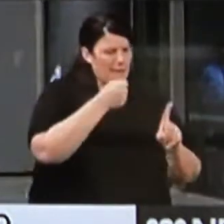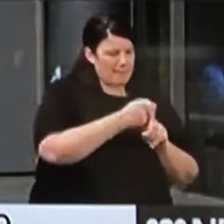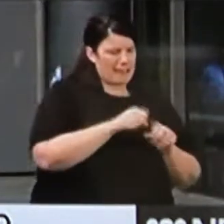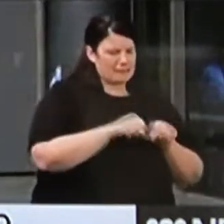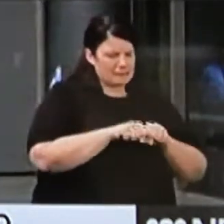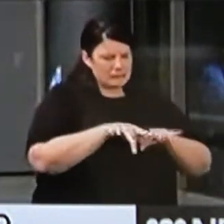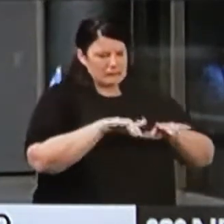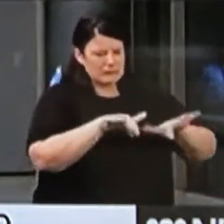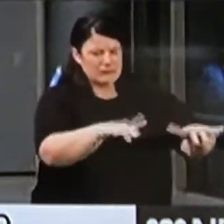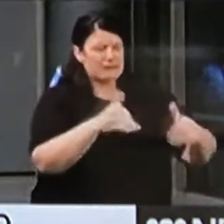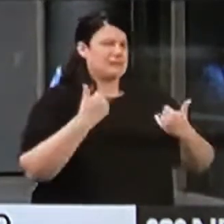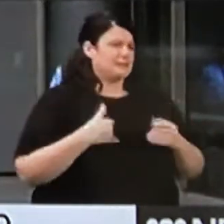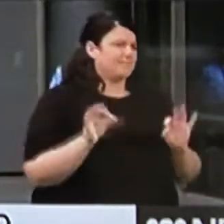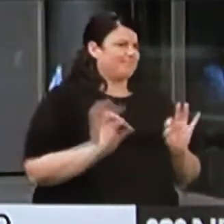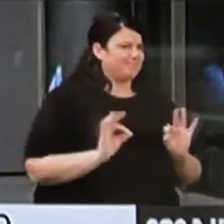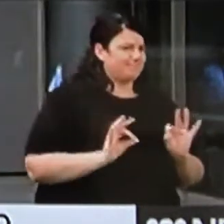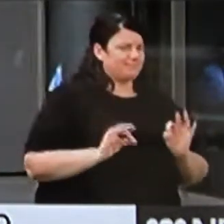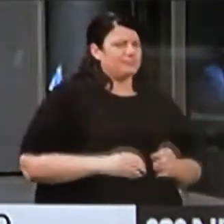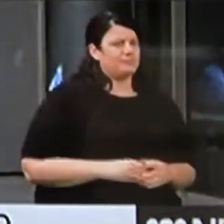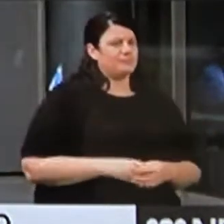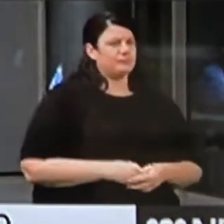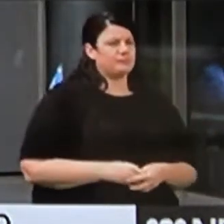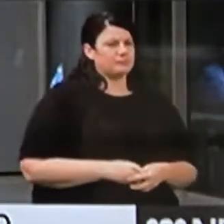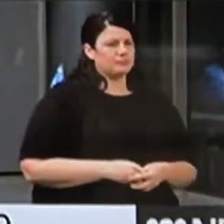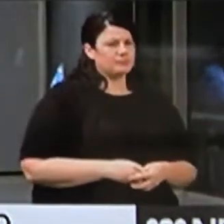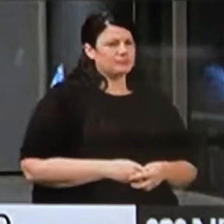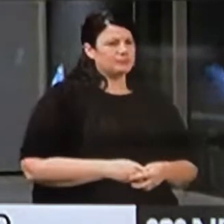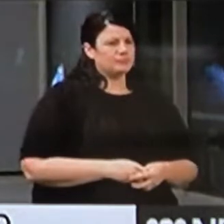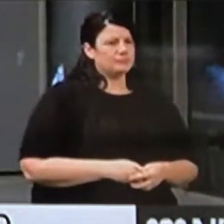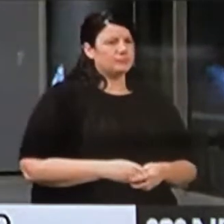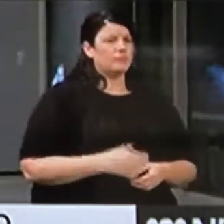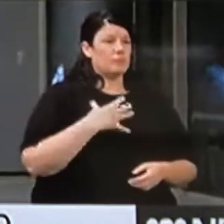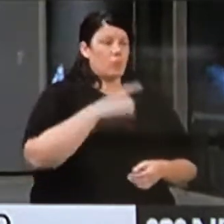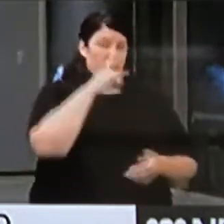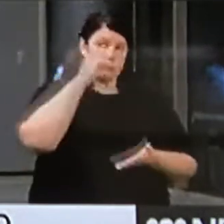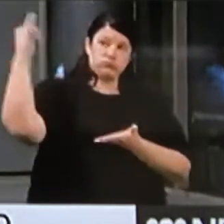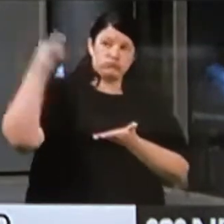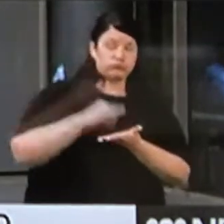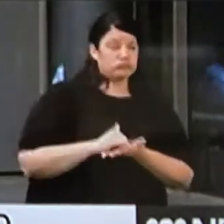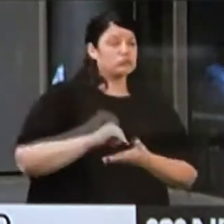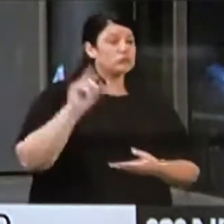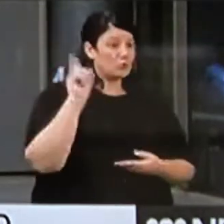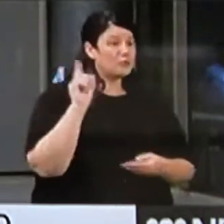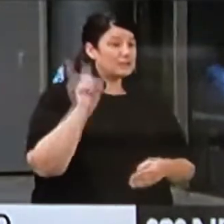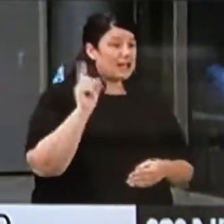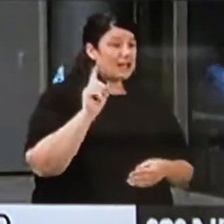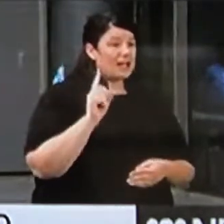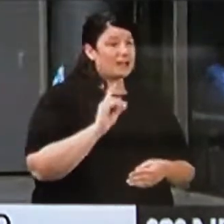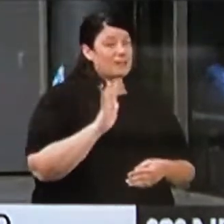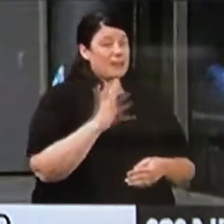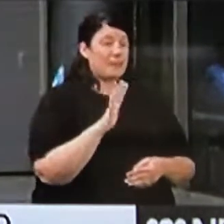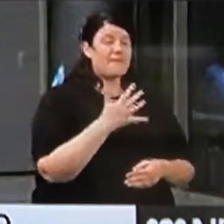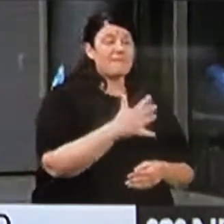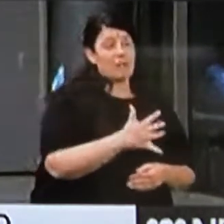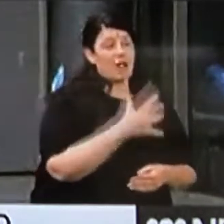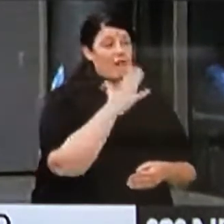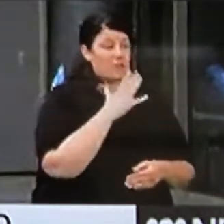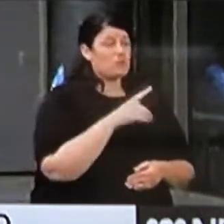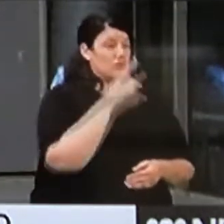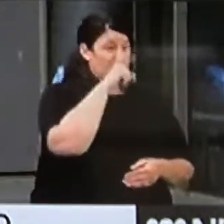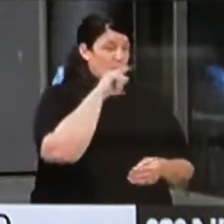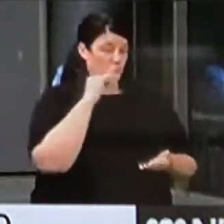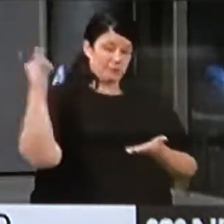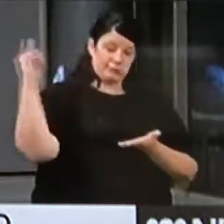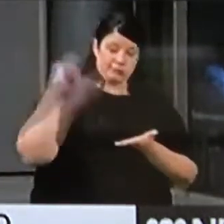health of the rest of the people of New South Wales. More people will arrive today than expected. There are now another about 500